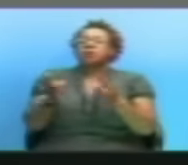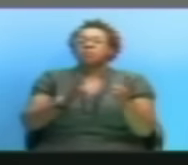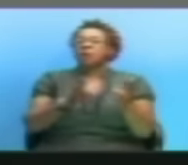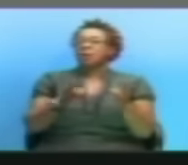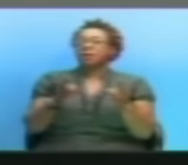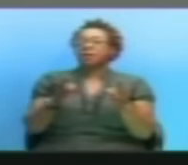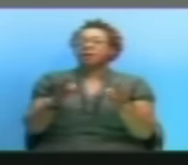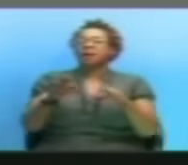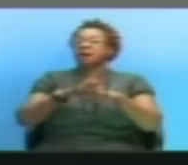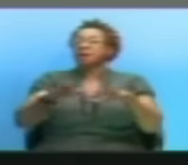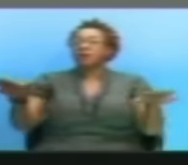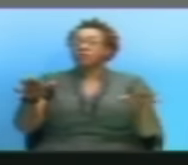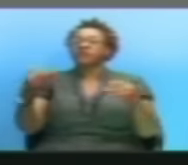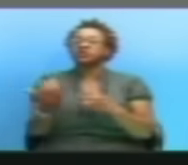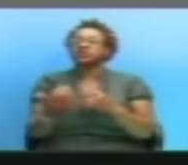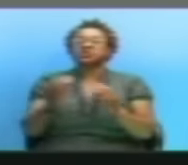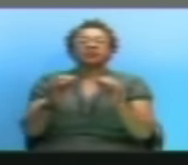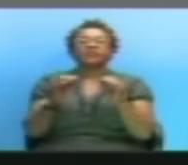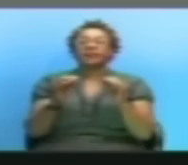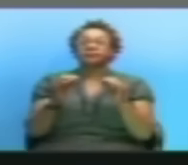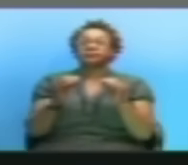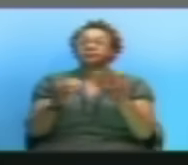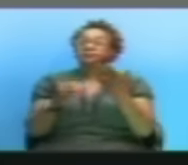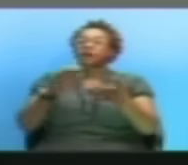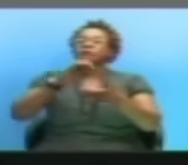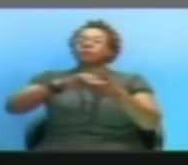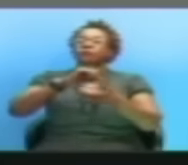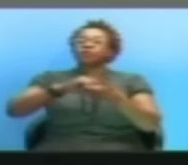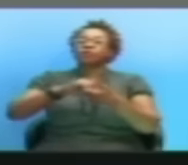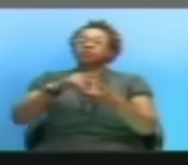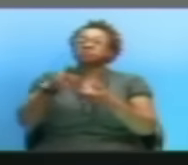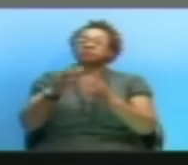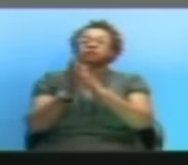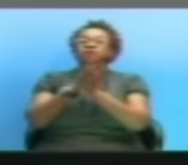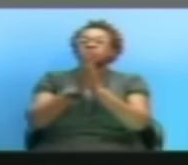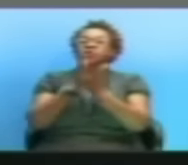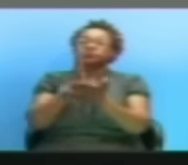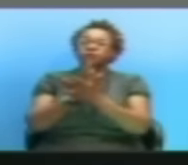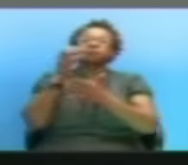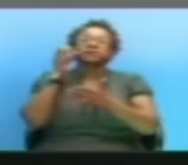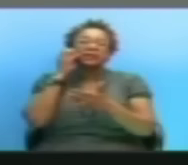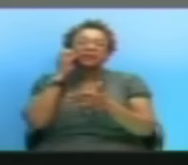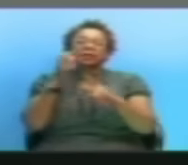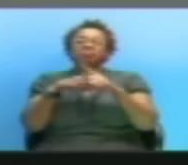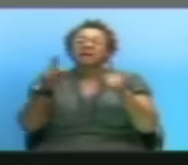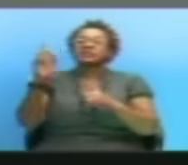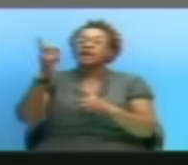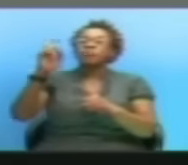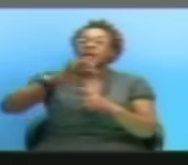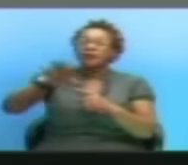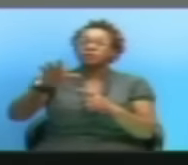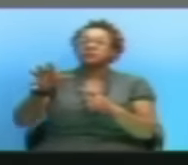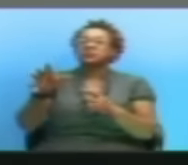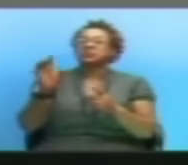children in Buru Buru. DJ Blueflame says, this Buru Buru fall story is really sad, but of course the Nairobi County Government